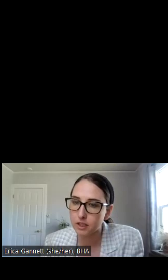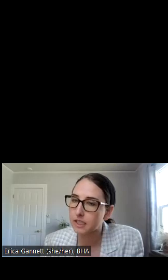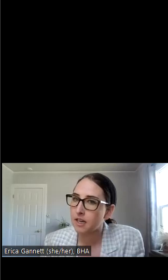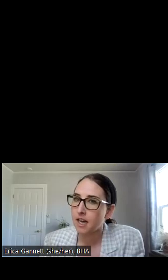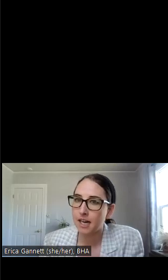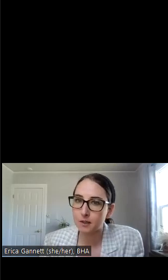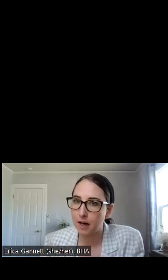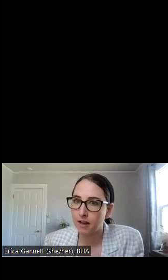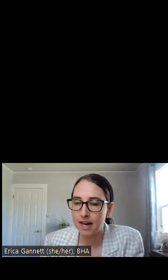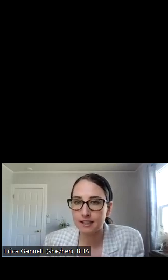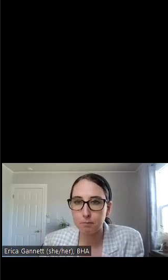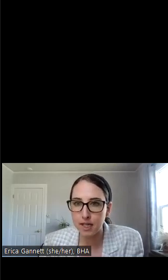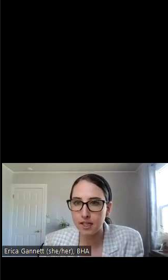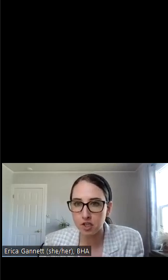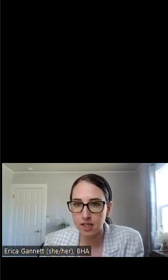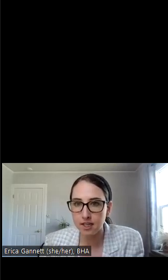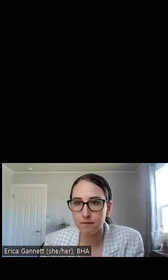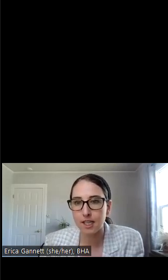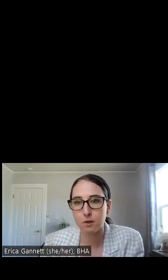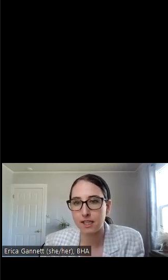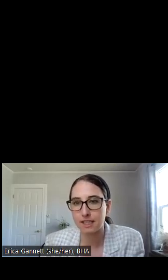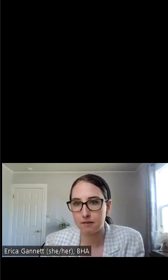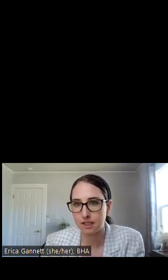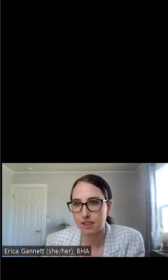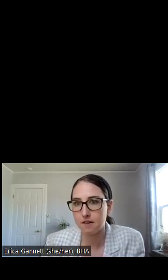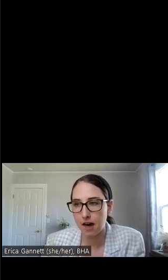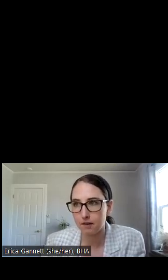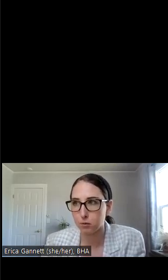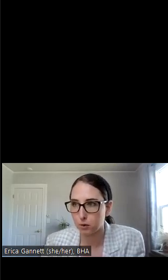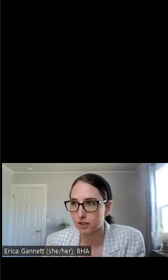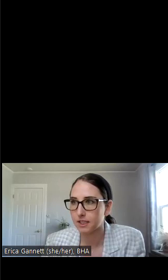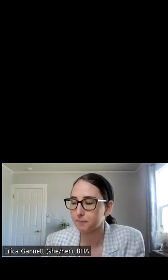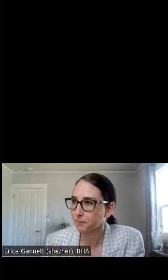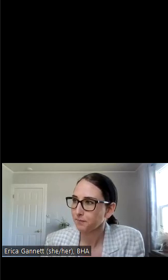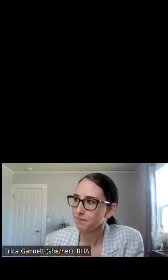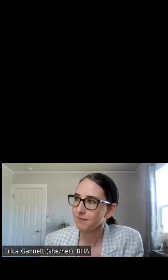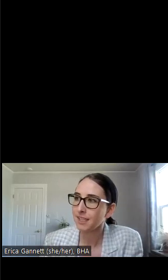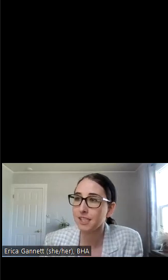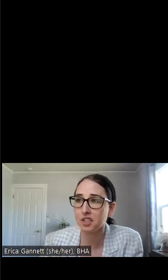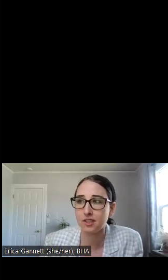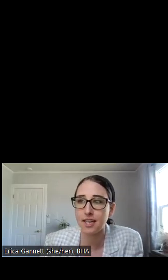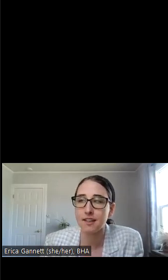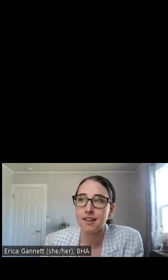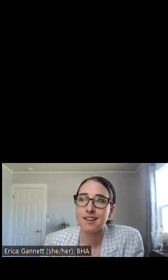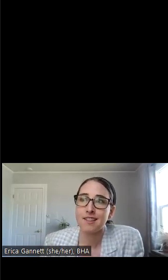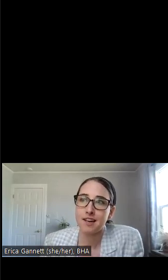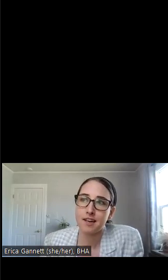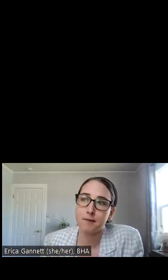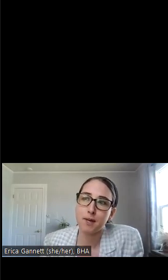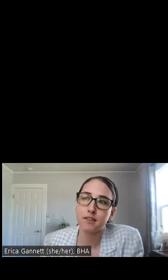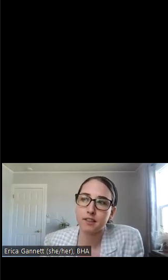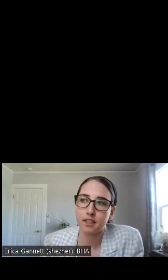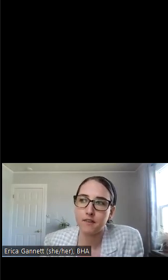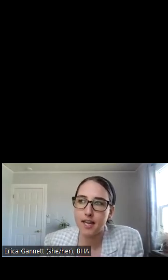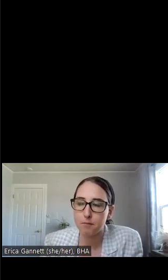net rules, as well as BHE and 2765 rules. Additionally,